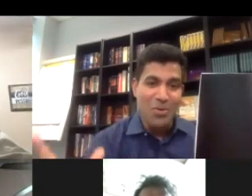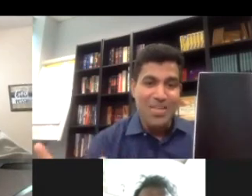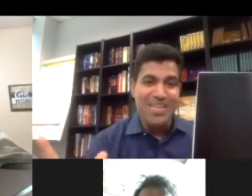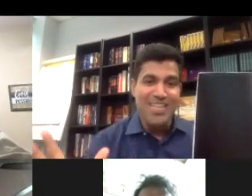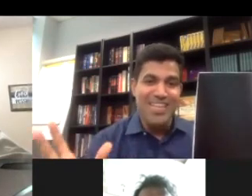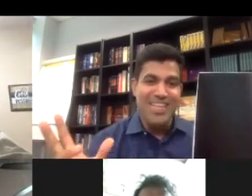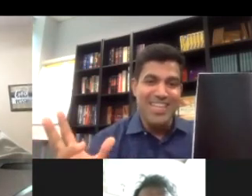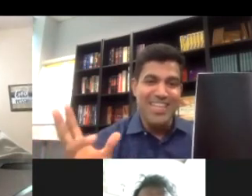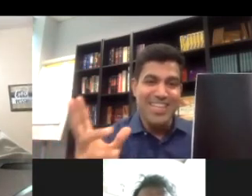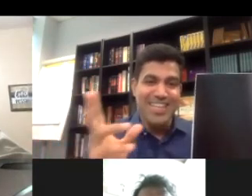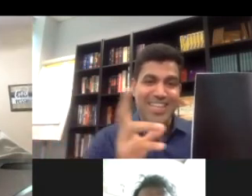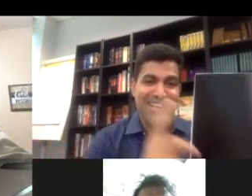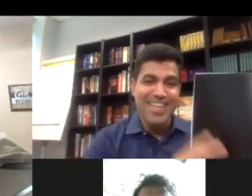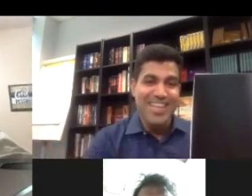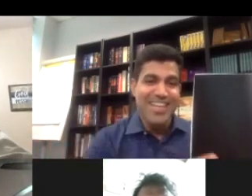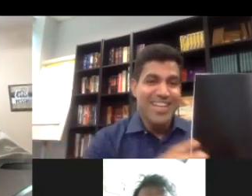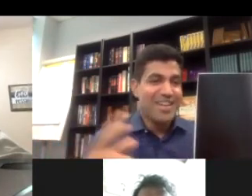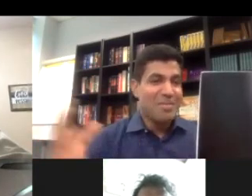need to both.